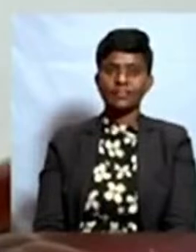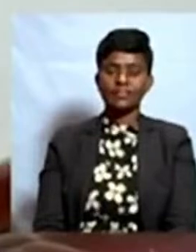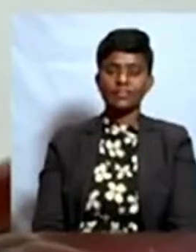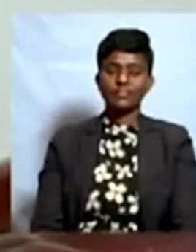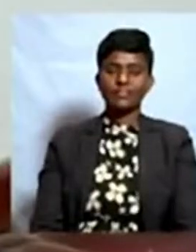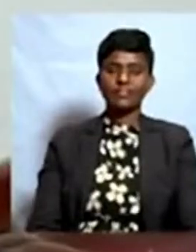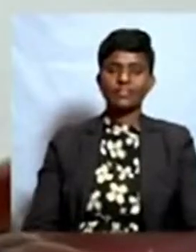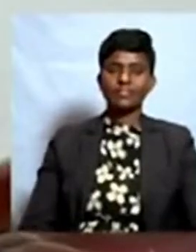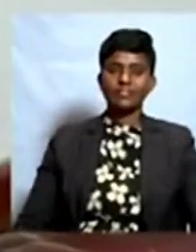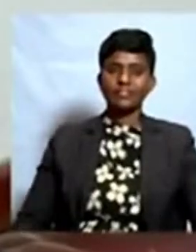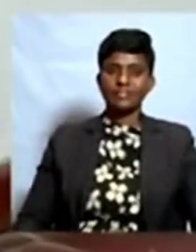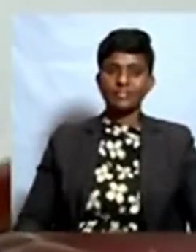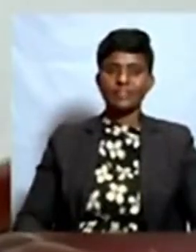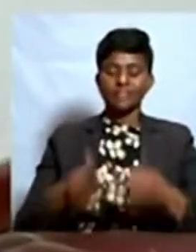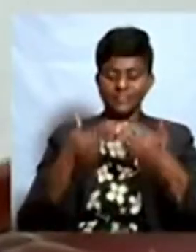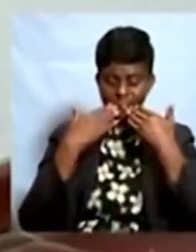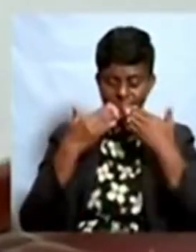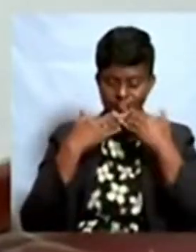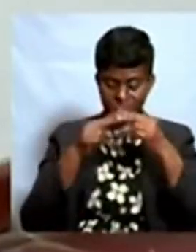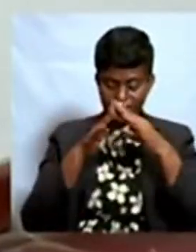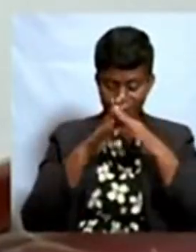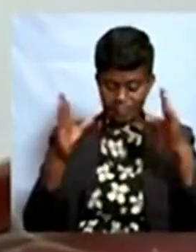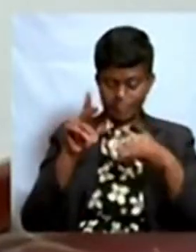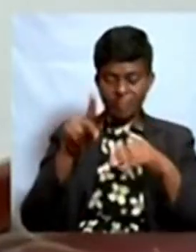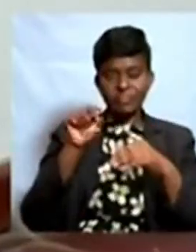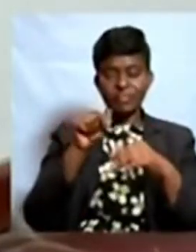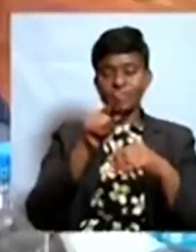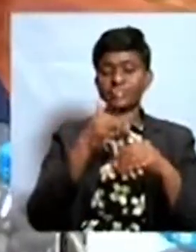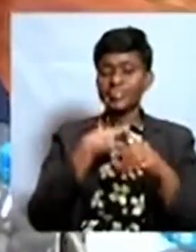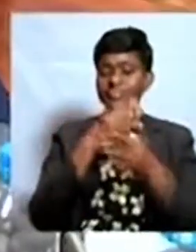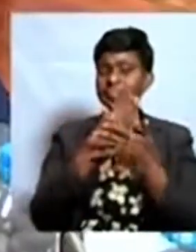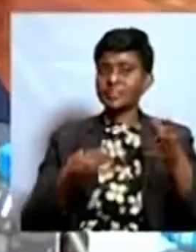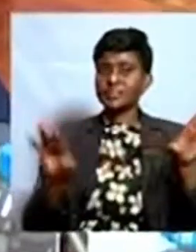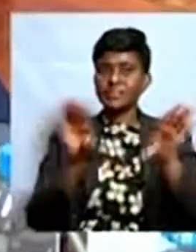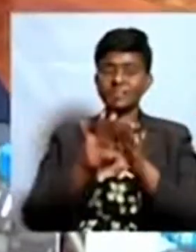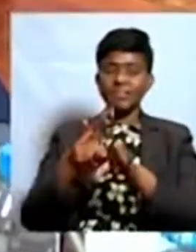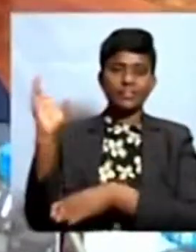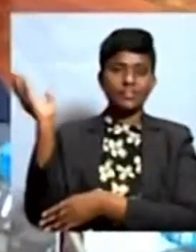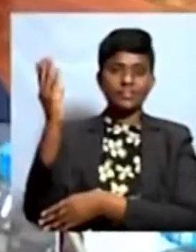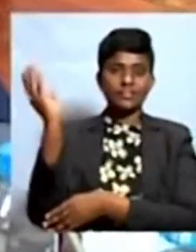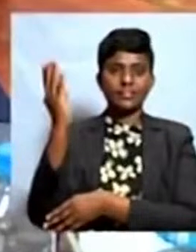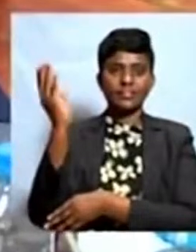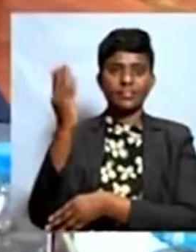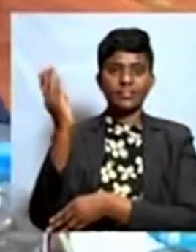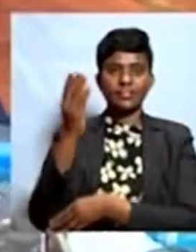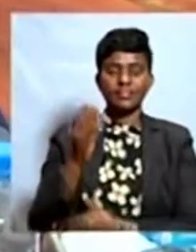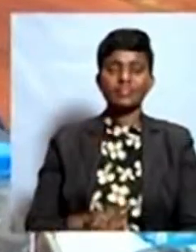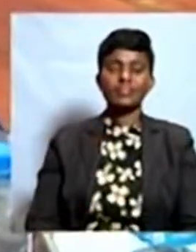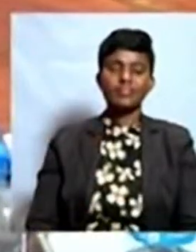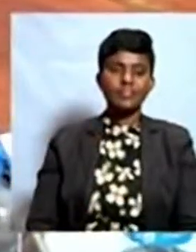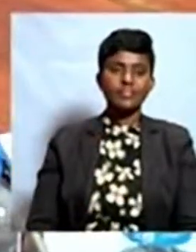Thank you so much, PS. Unless you have some closing remarks.